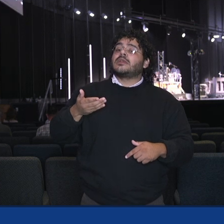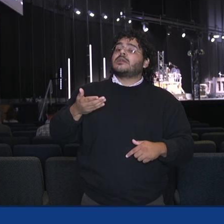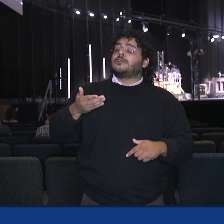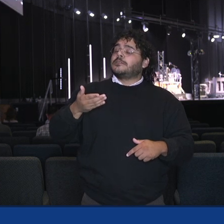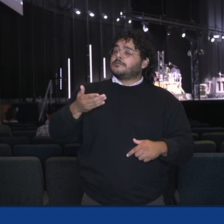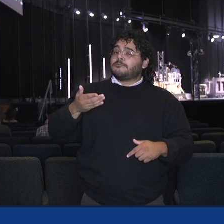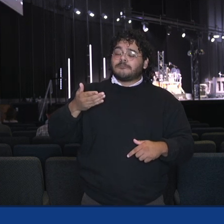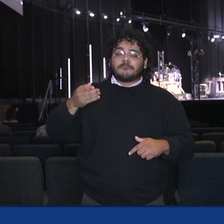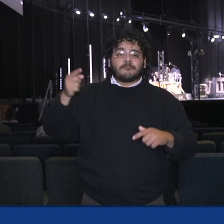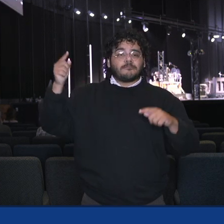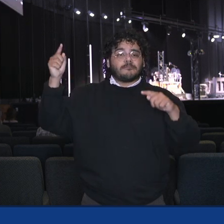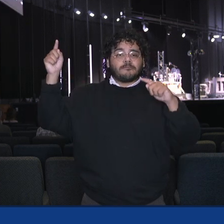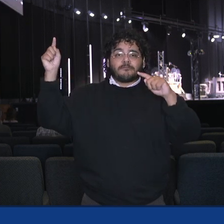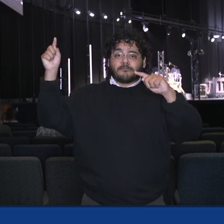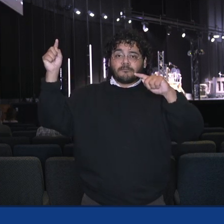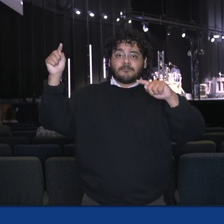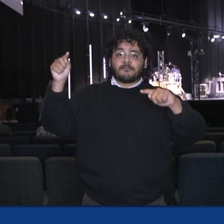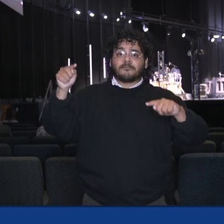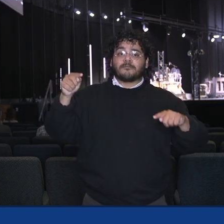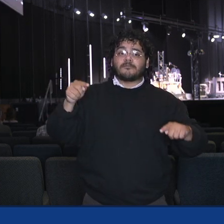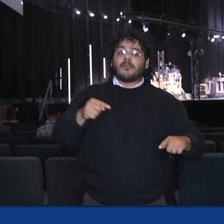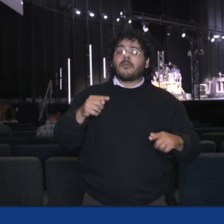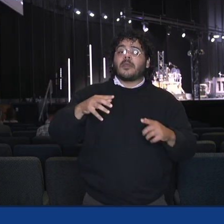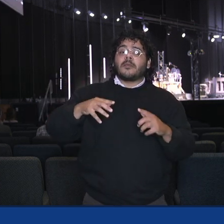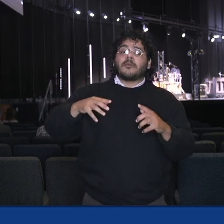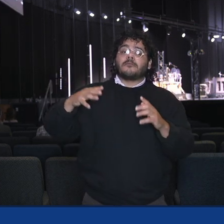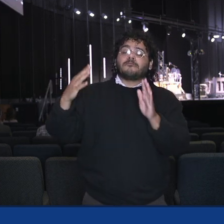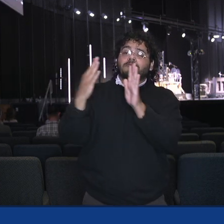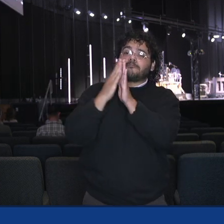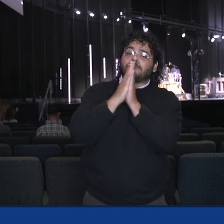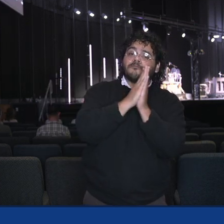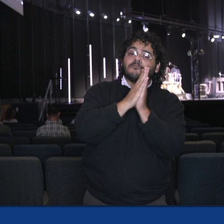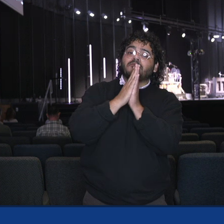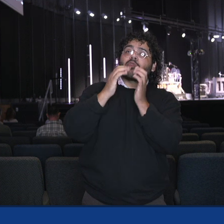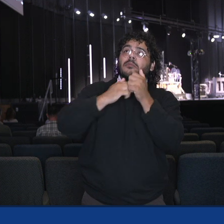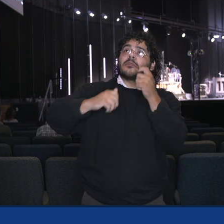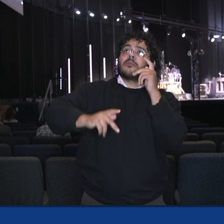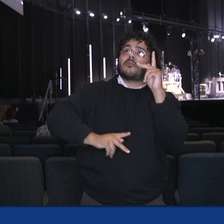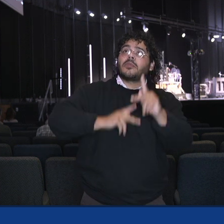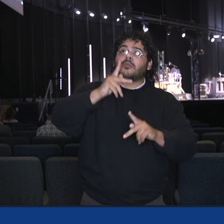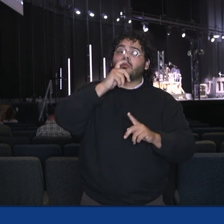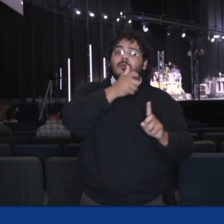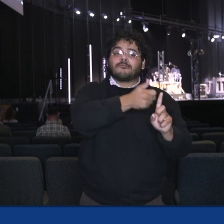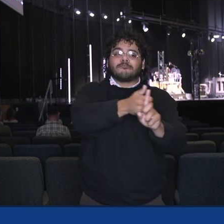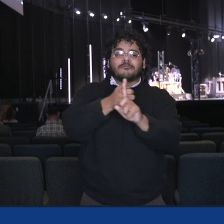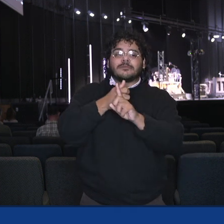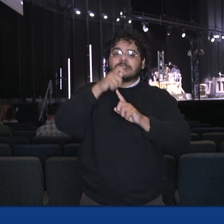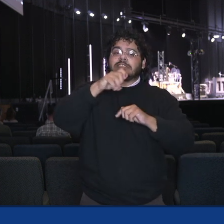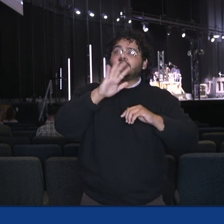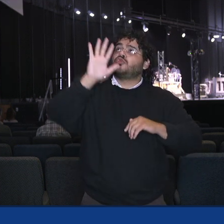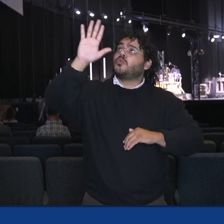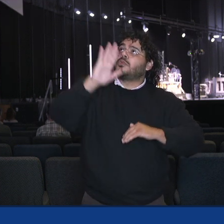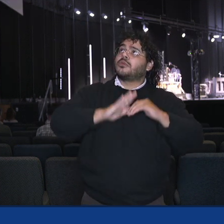just be with the people that need comfort at this time because of the hurricane, Lord.